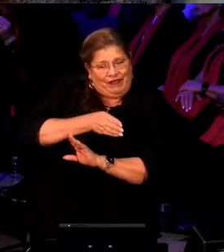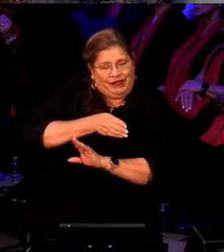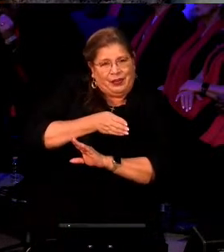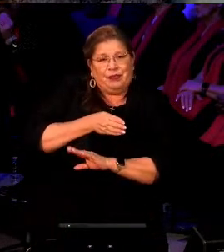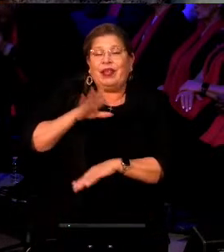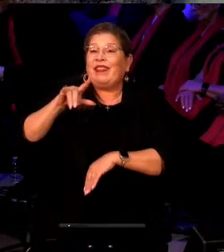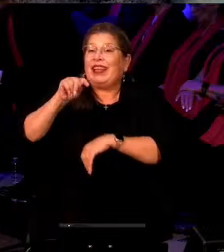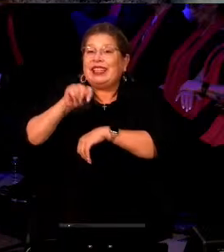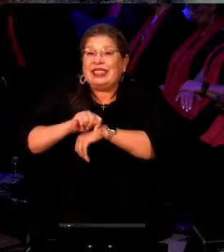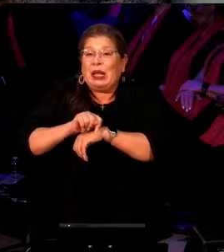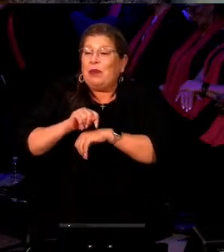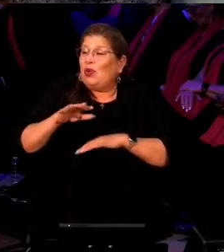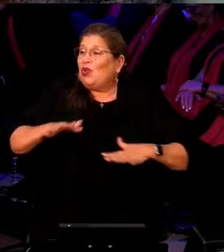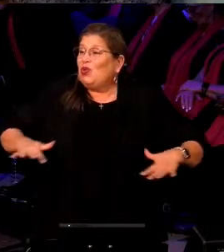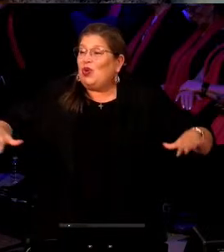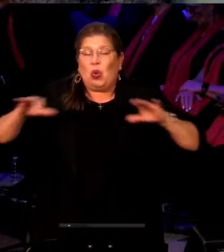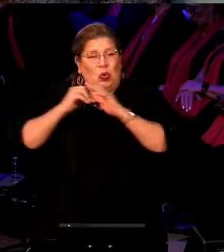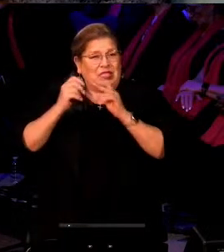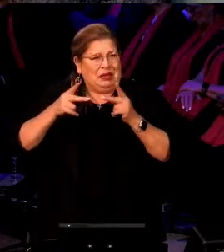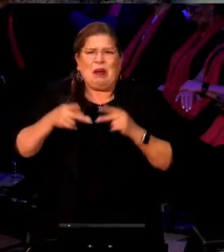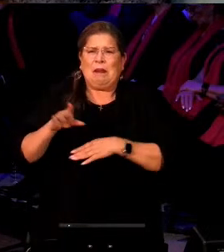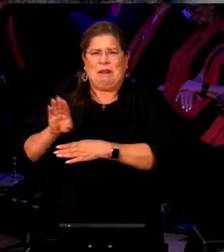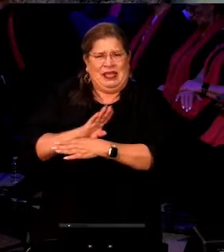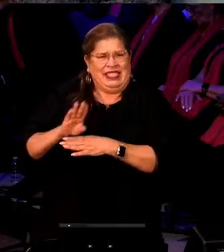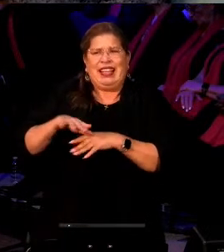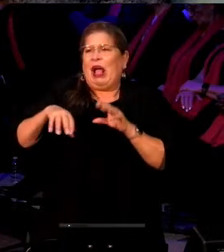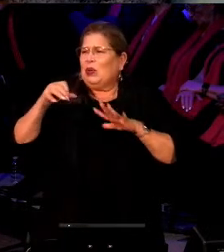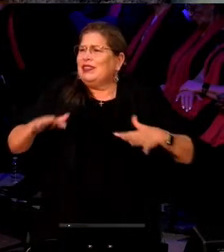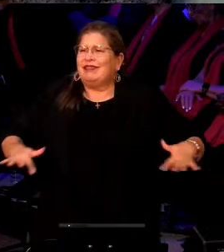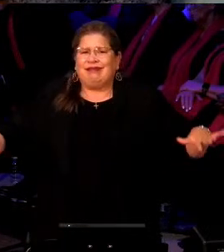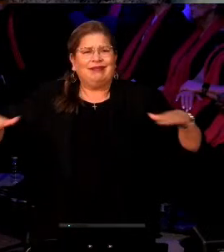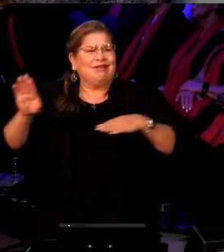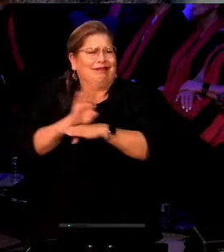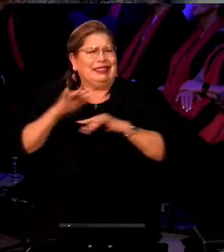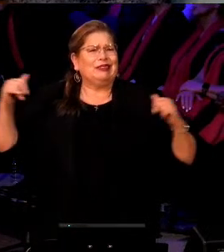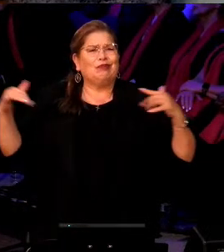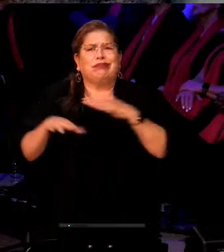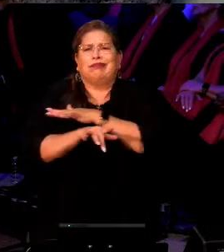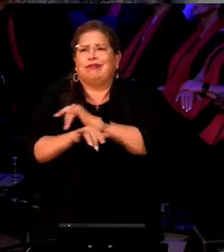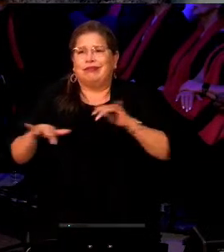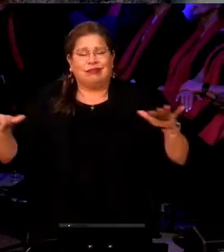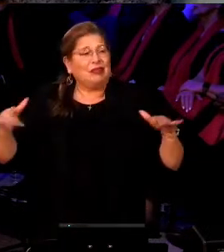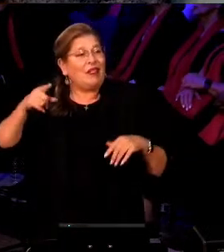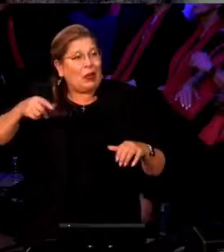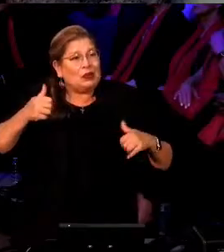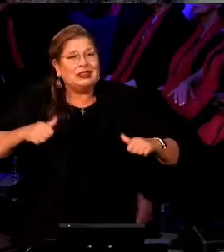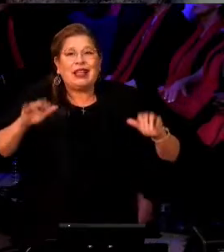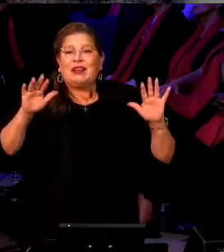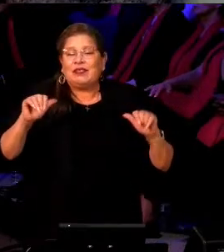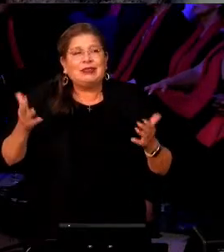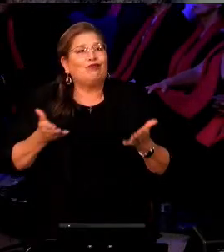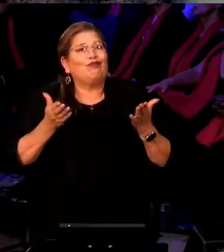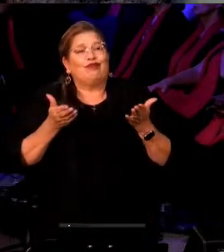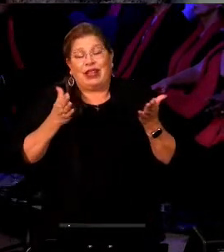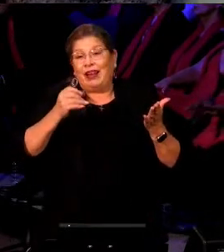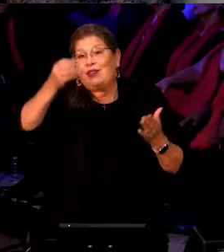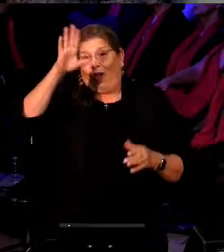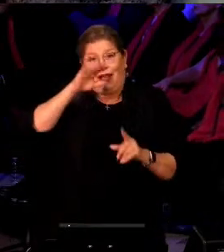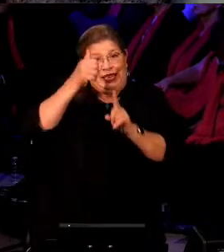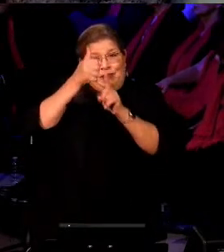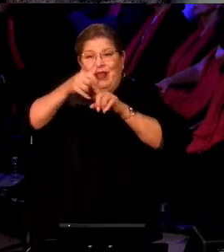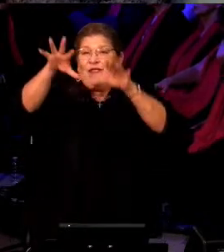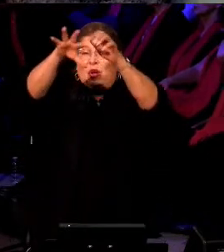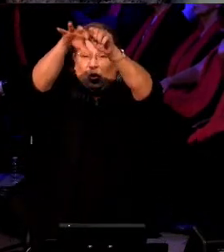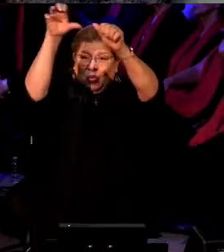temple sanctuary would be a busy place. The temple courts would be packed. The sacrifices were being made. And God himself ripped